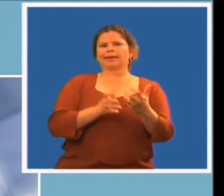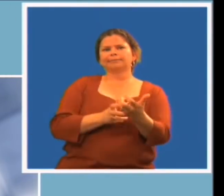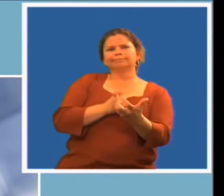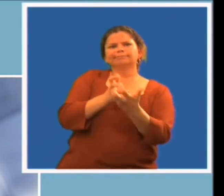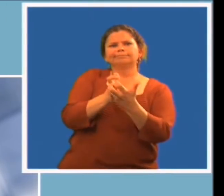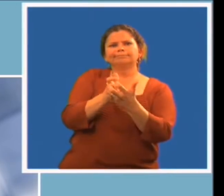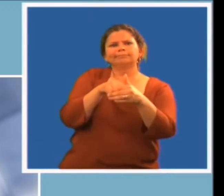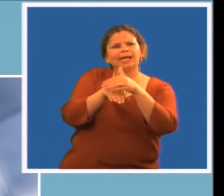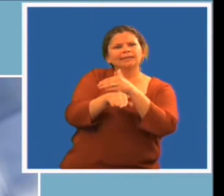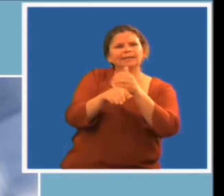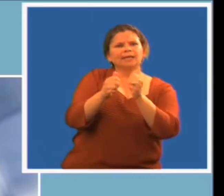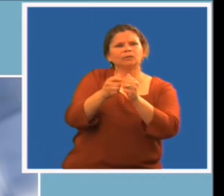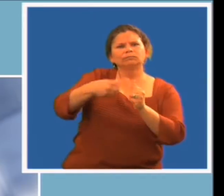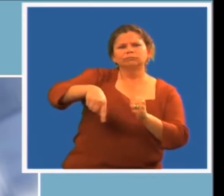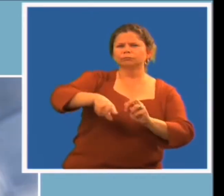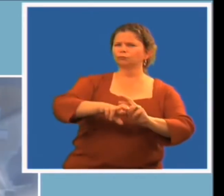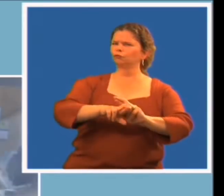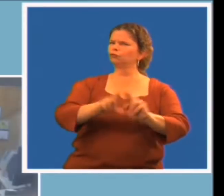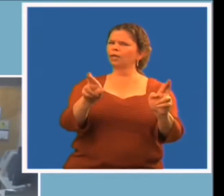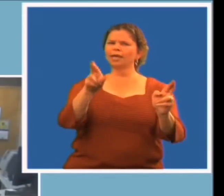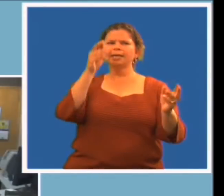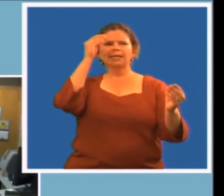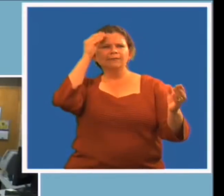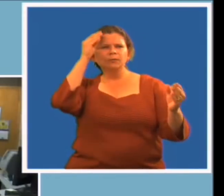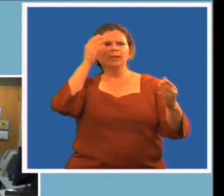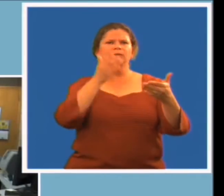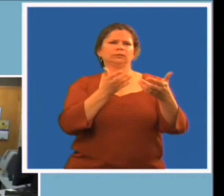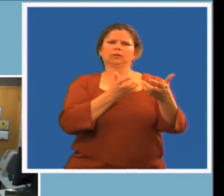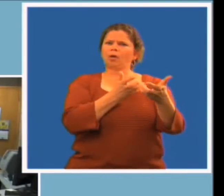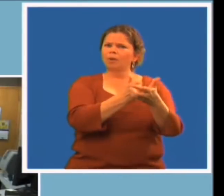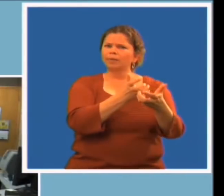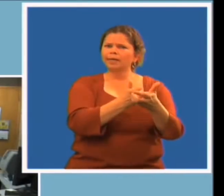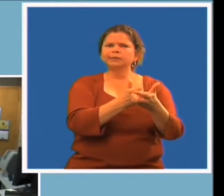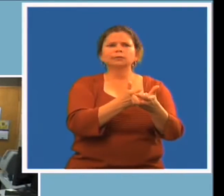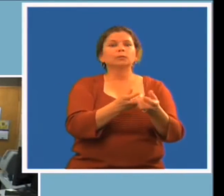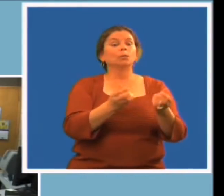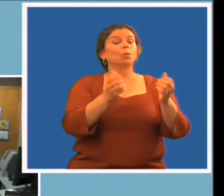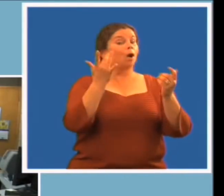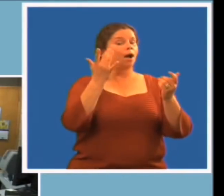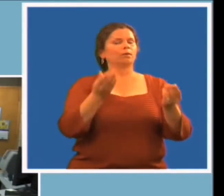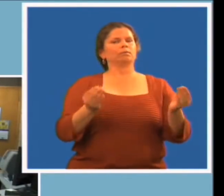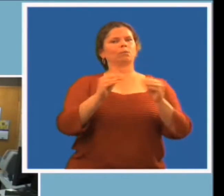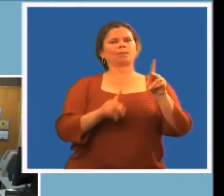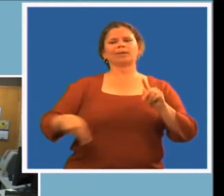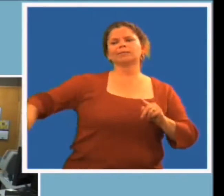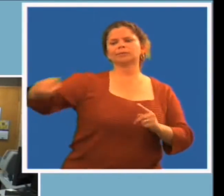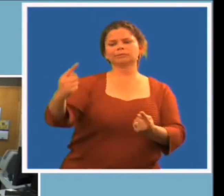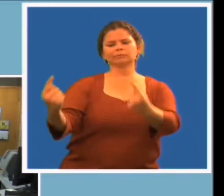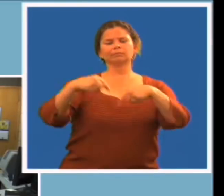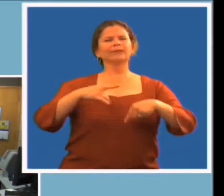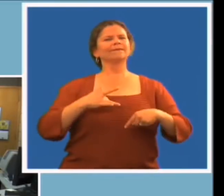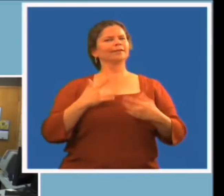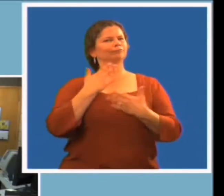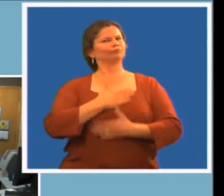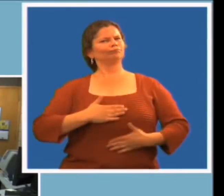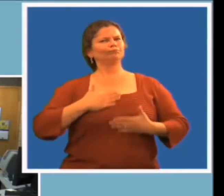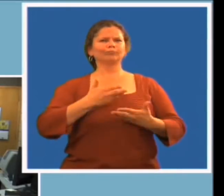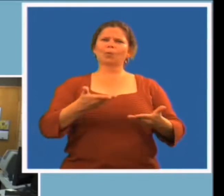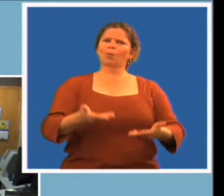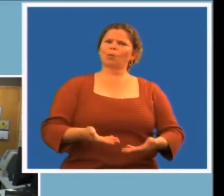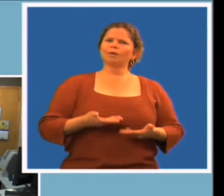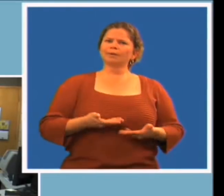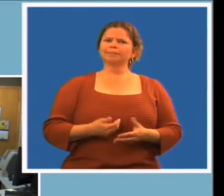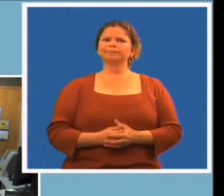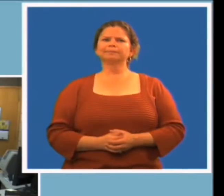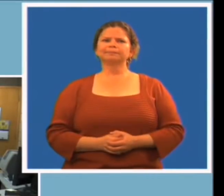number of people can feel as welcome as possible. Let's look at a scenario involving a more complex set of accommodations